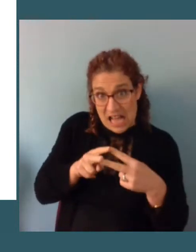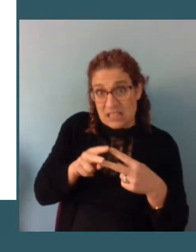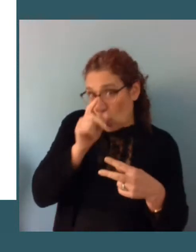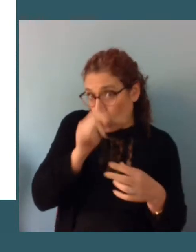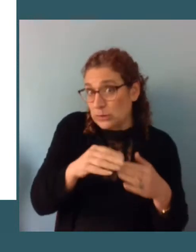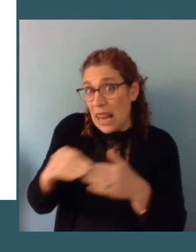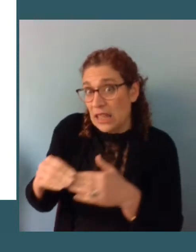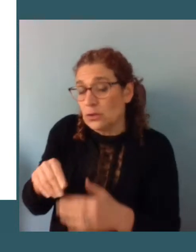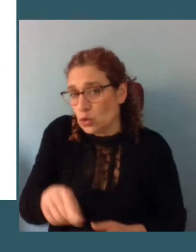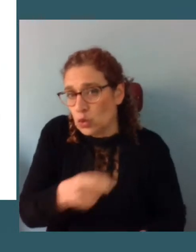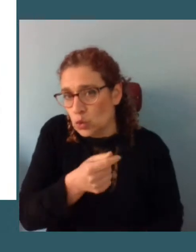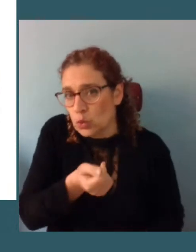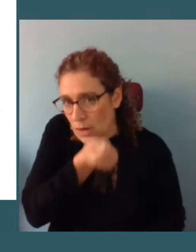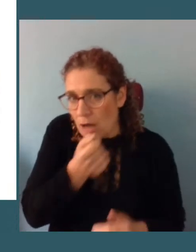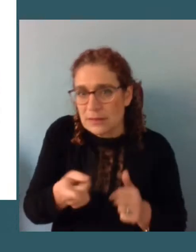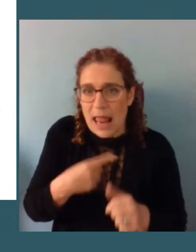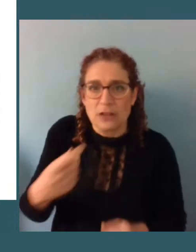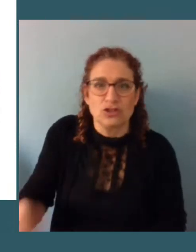slide, please.